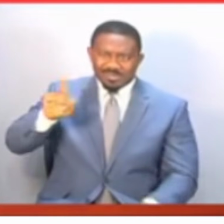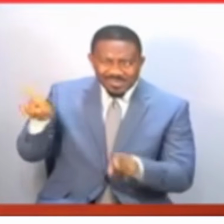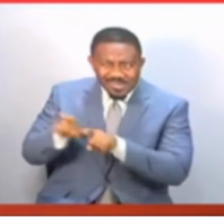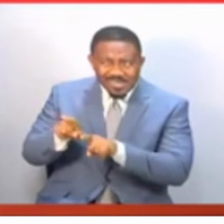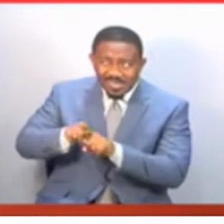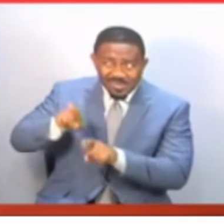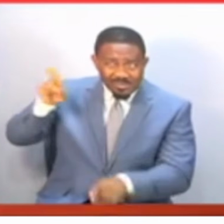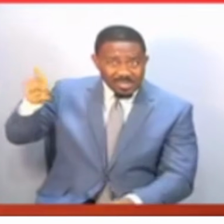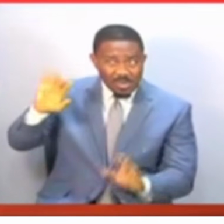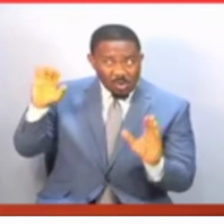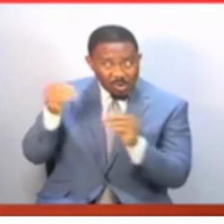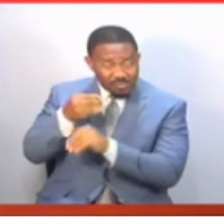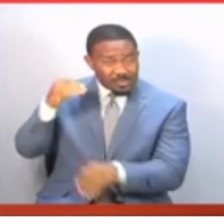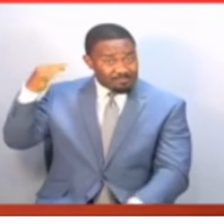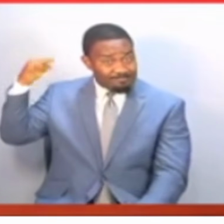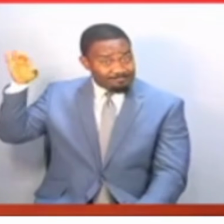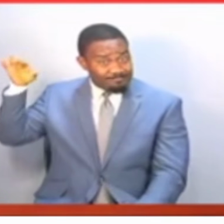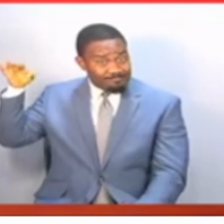offices.